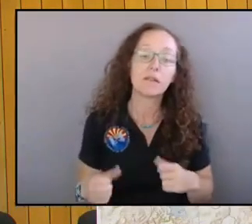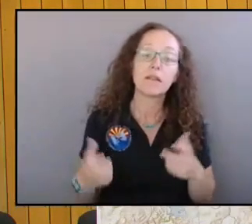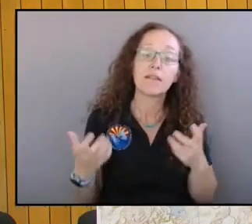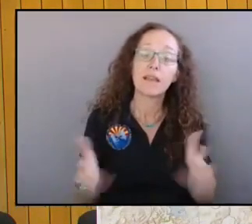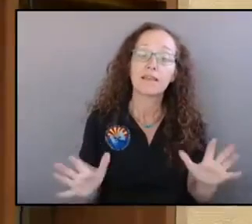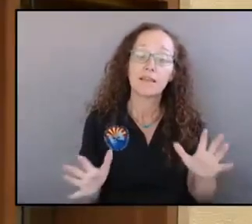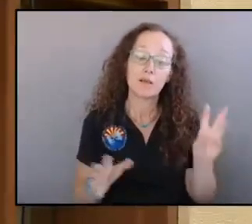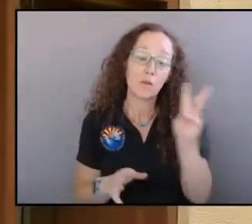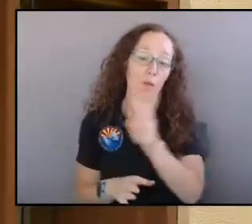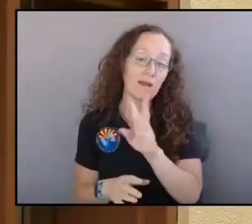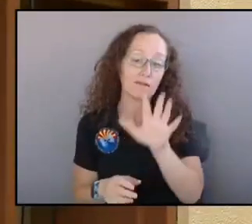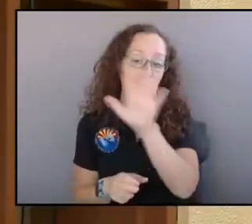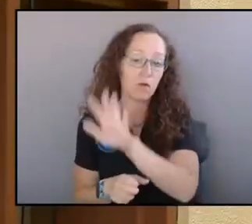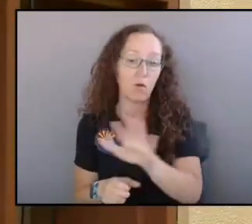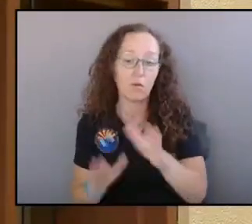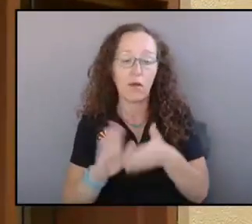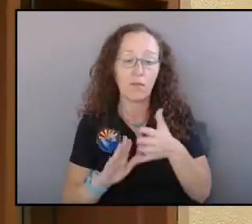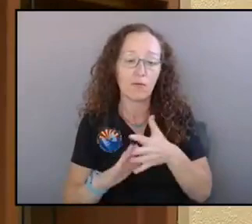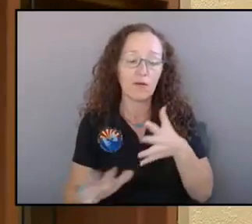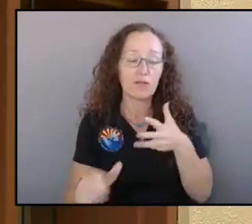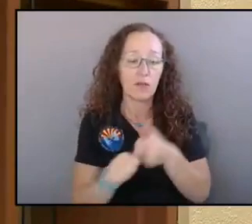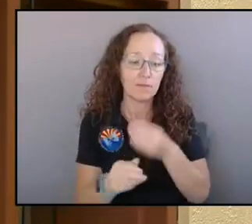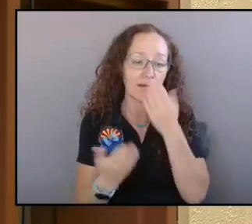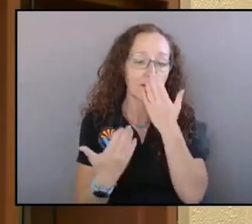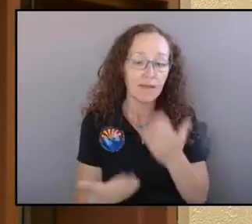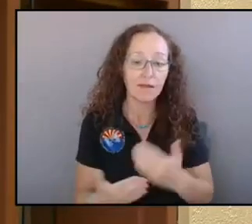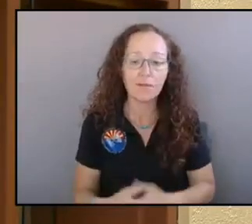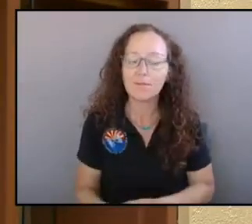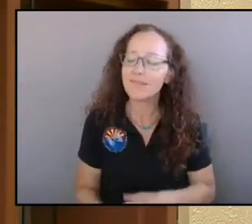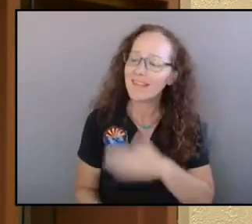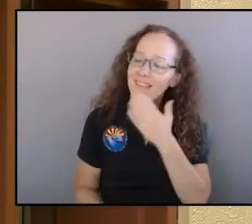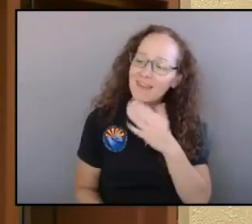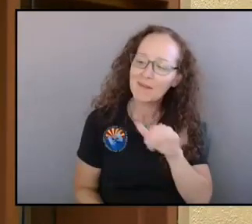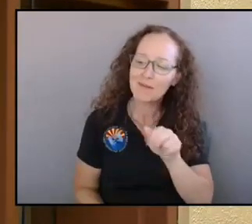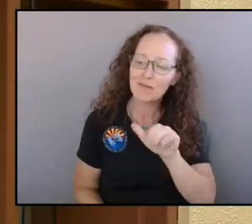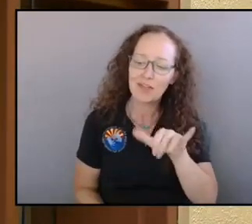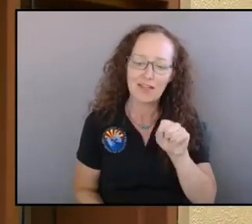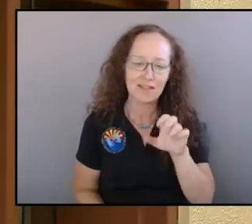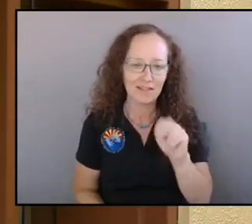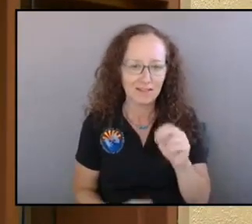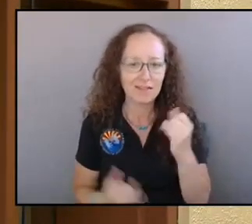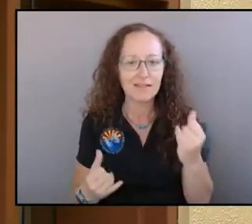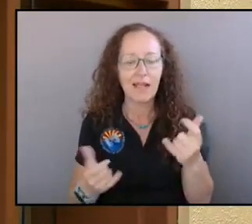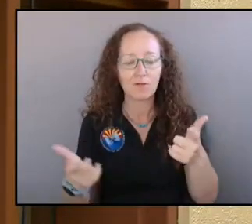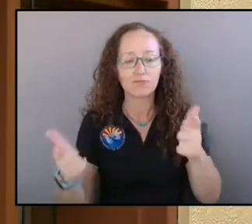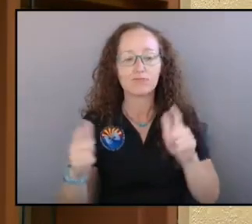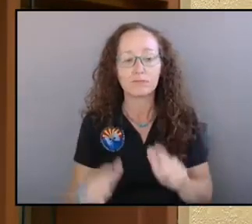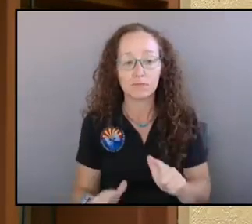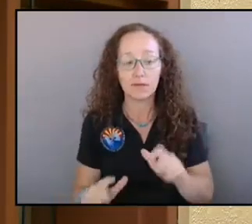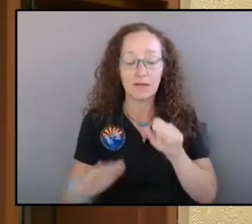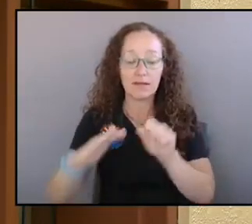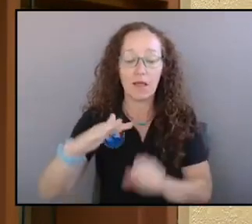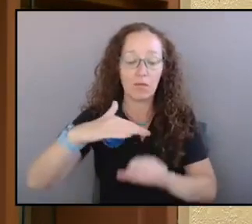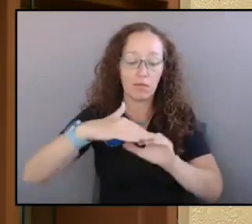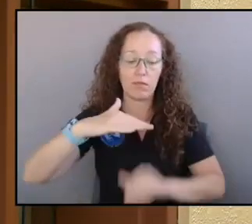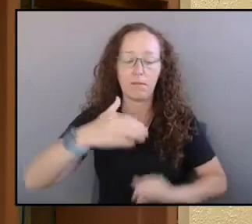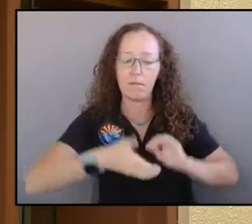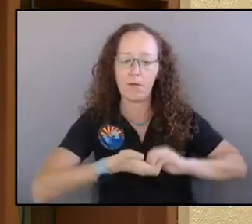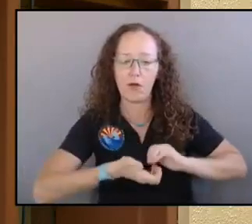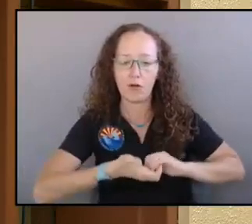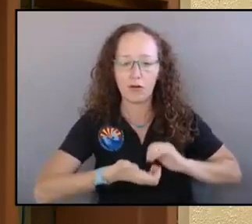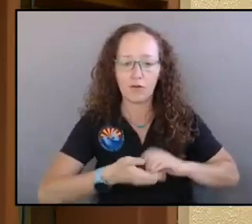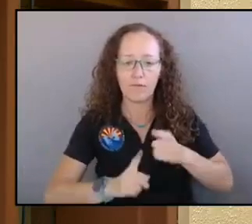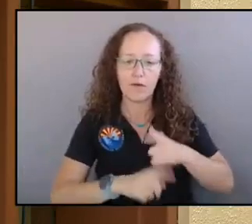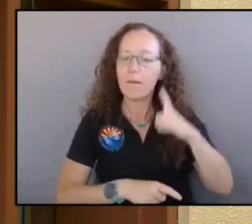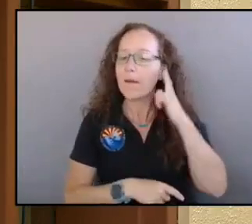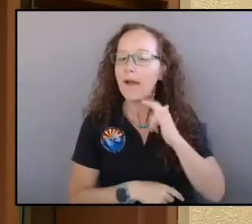update. Thank you. Thank you very much, Jason. I'm going to go ahead and turn it down to our partners on the South Zone for California